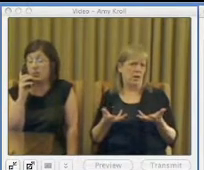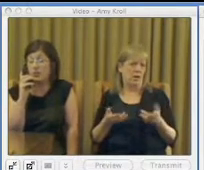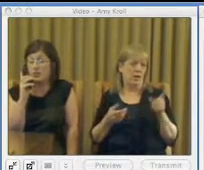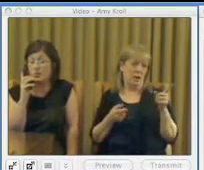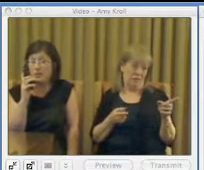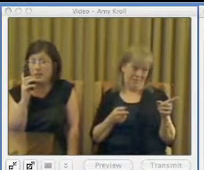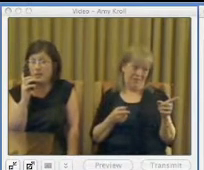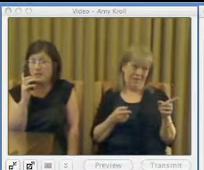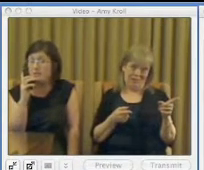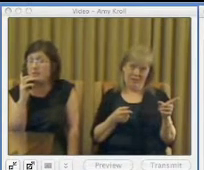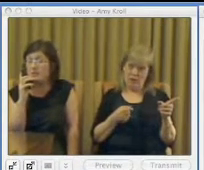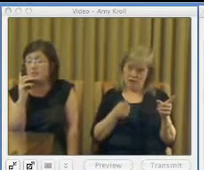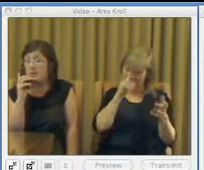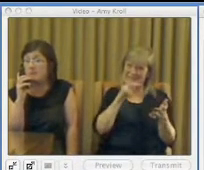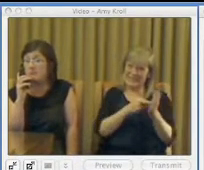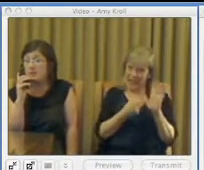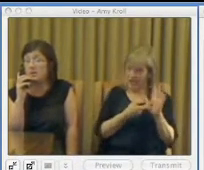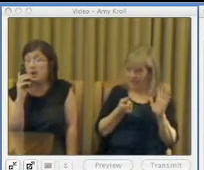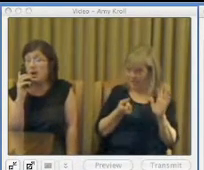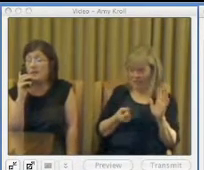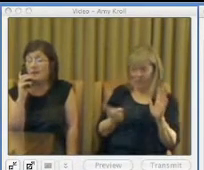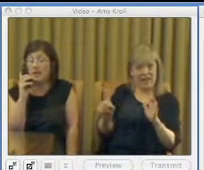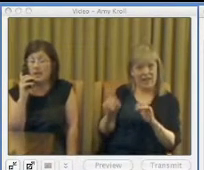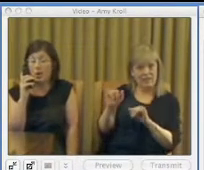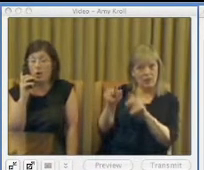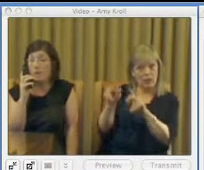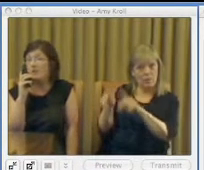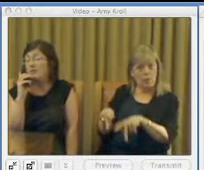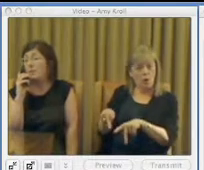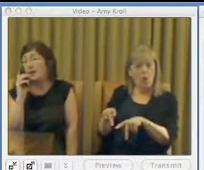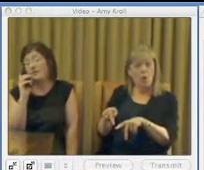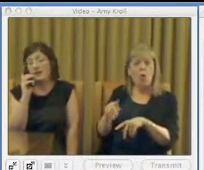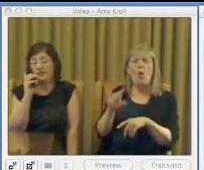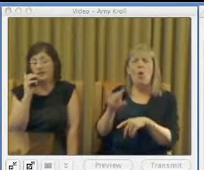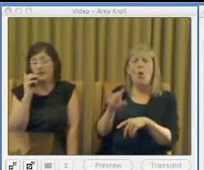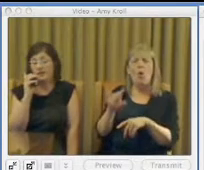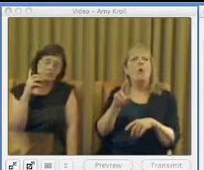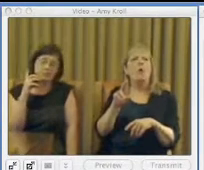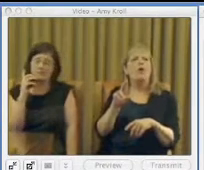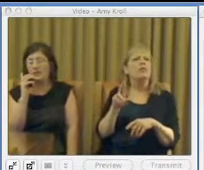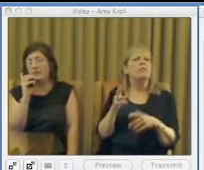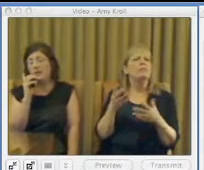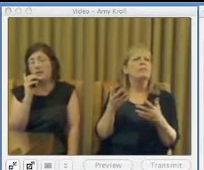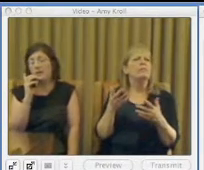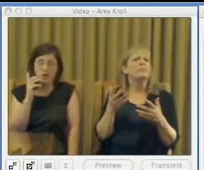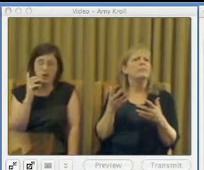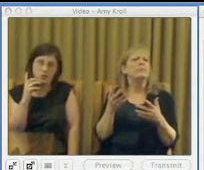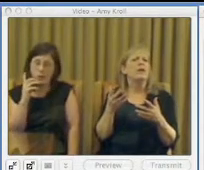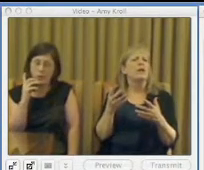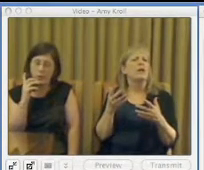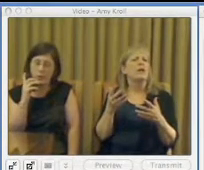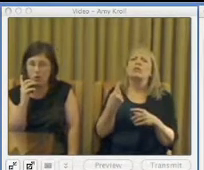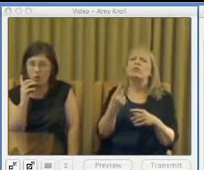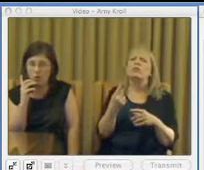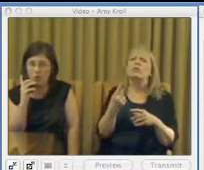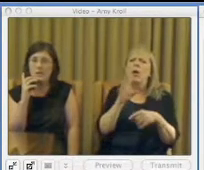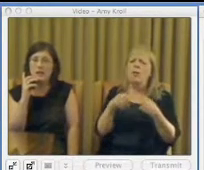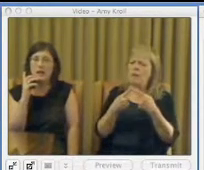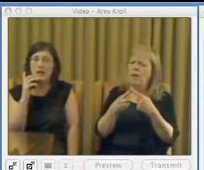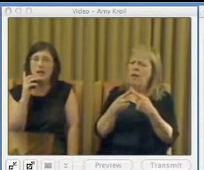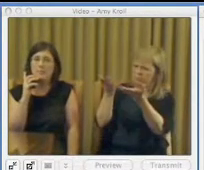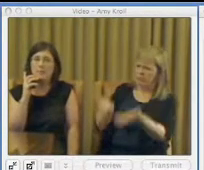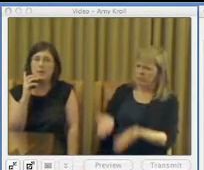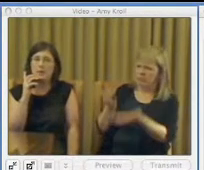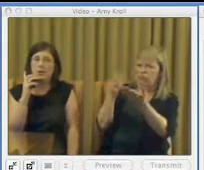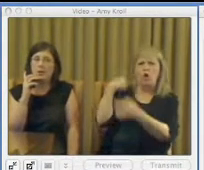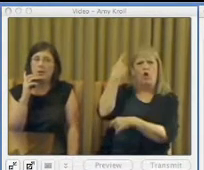Does person A really want to offend person B? Are they making a comment about the fact that they have changed the way